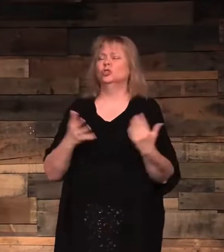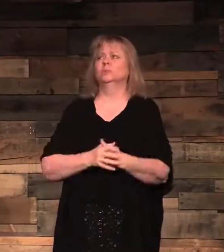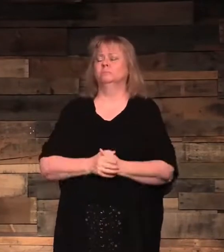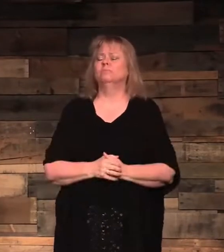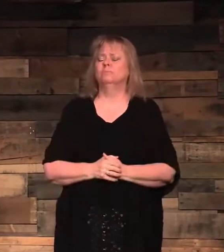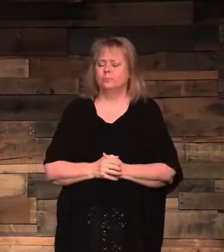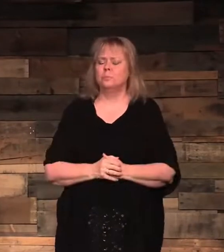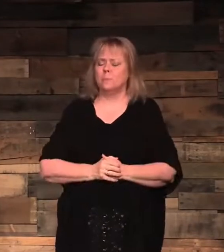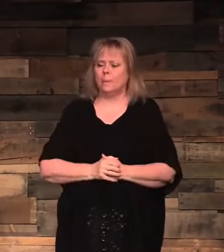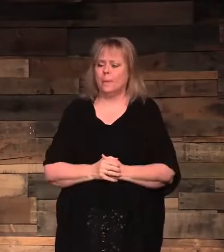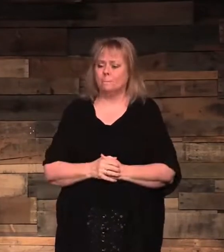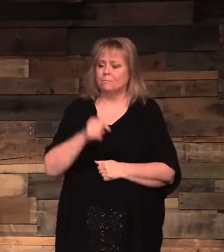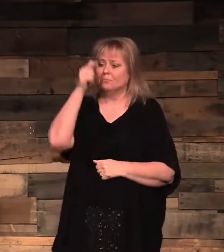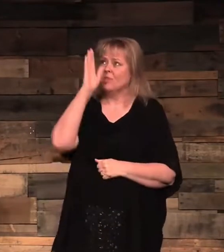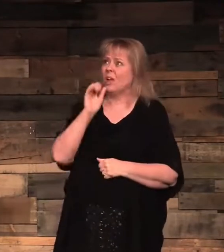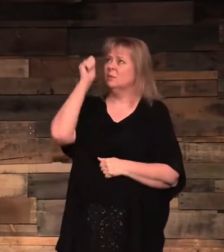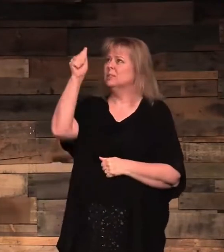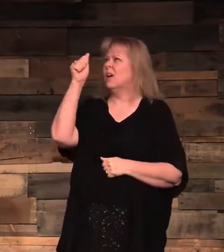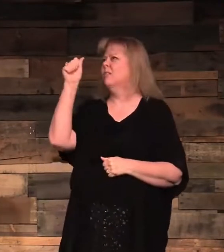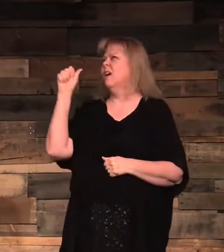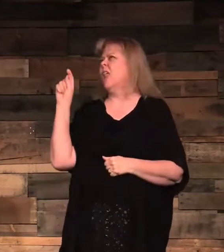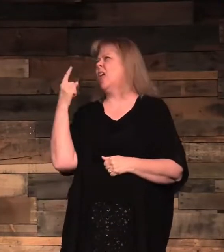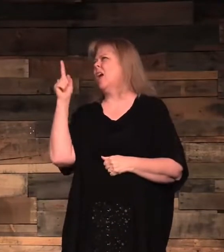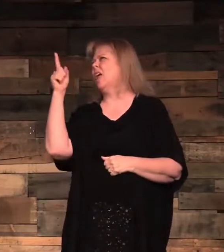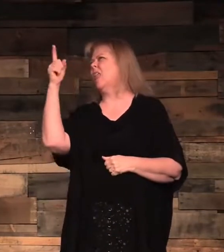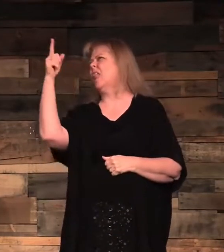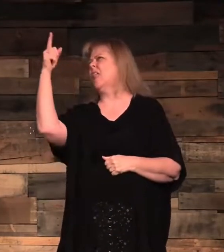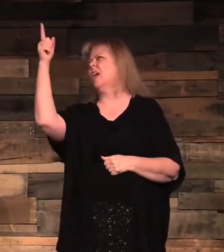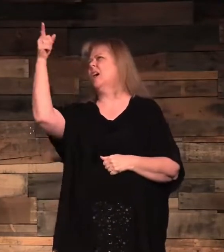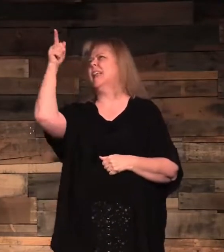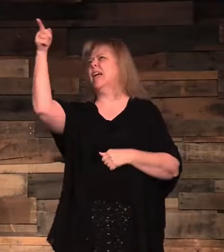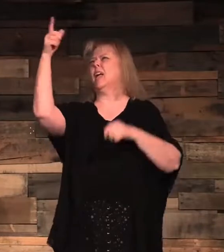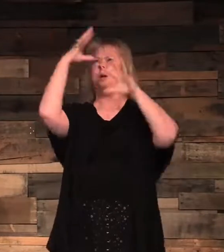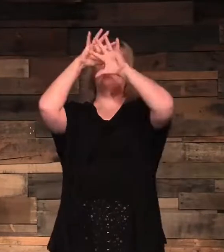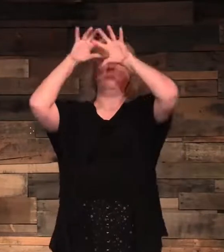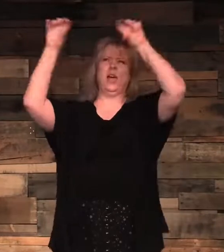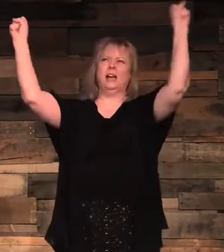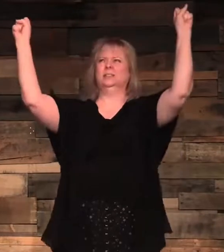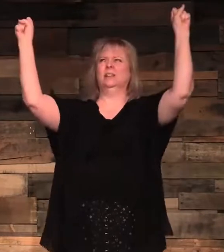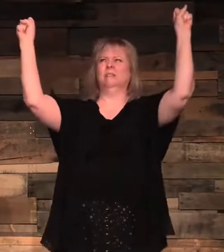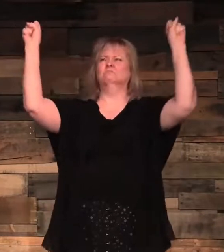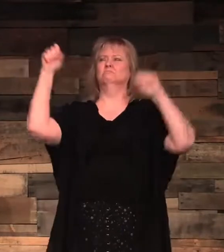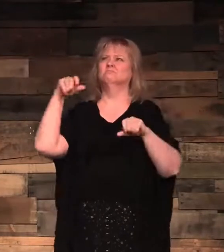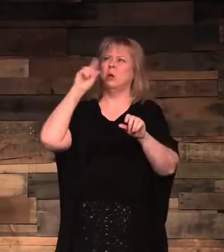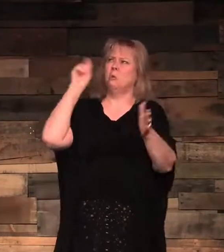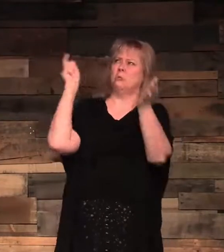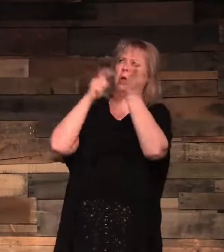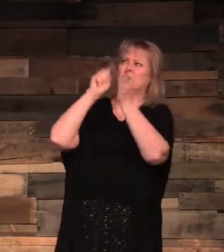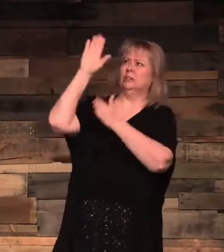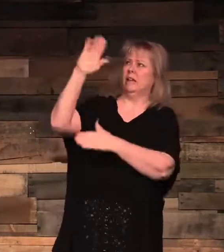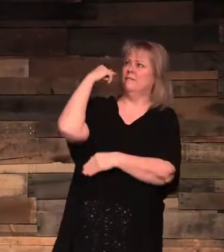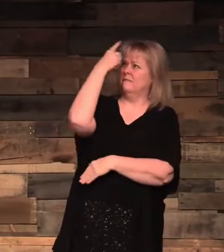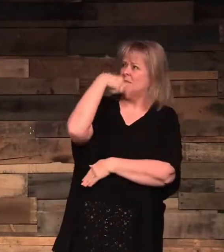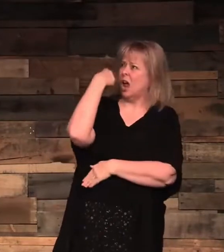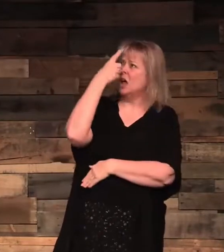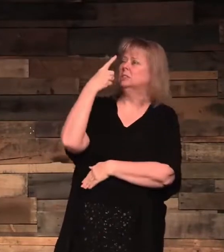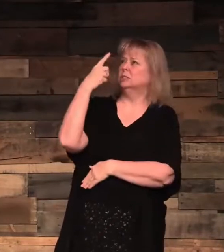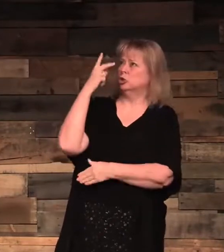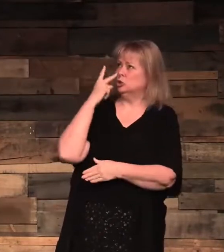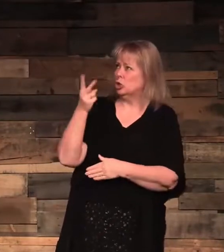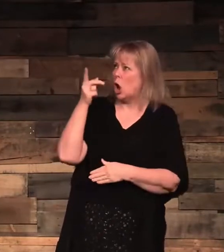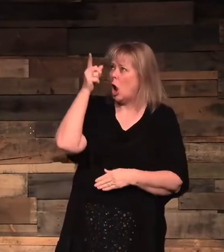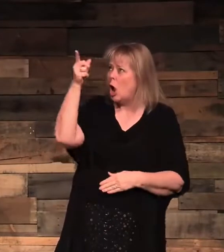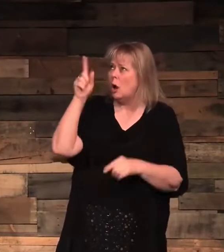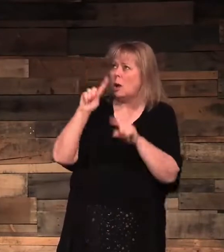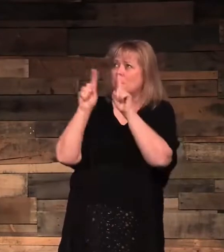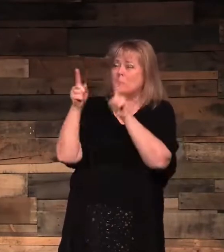God was out there, sort of like a president. I recognized God's face when I saw it, but I really didn't